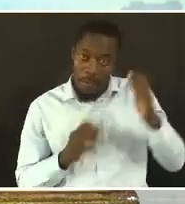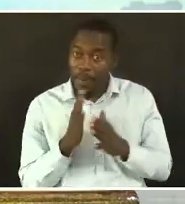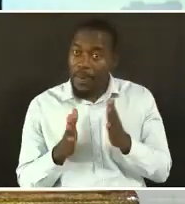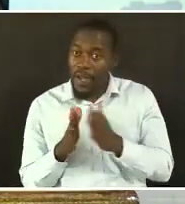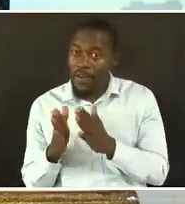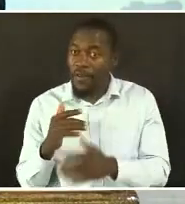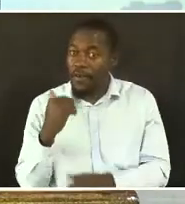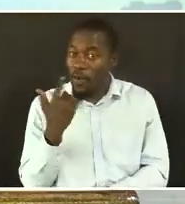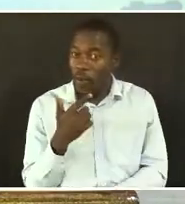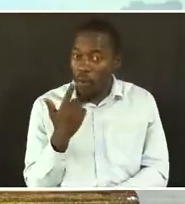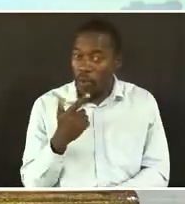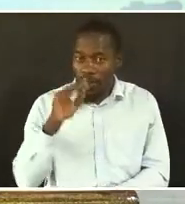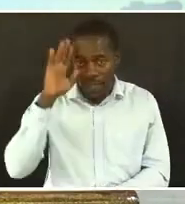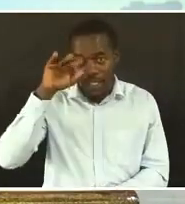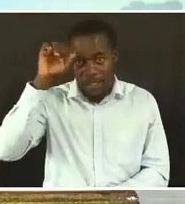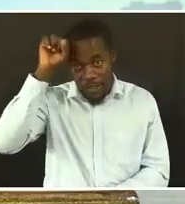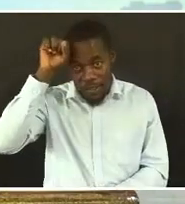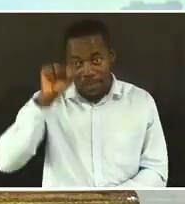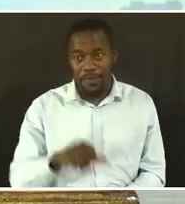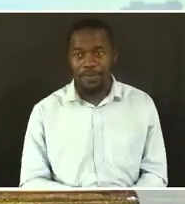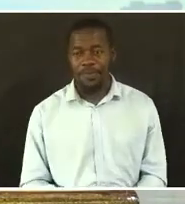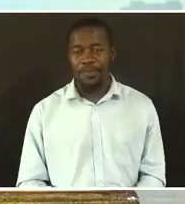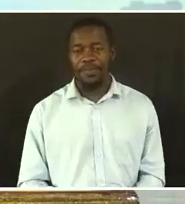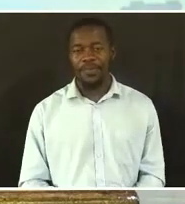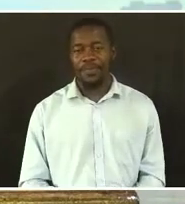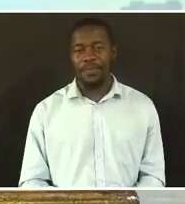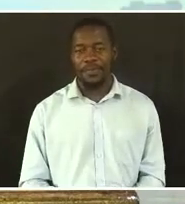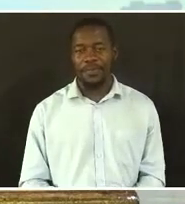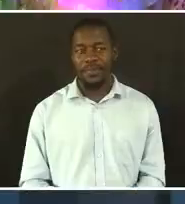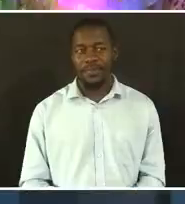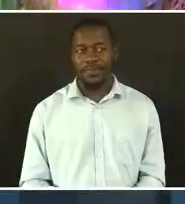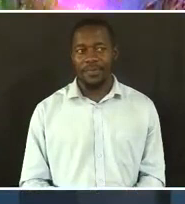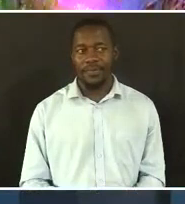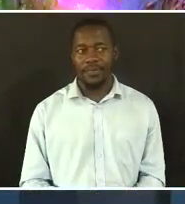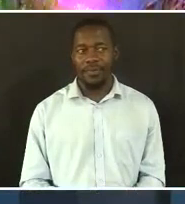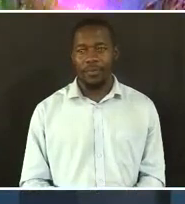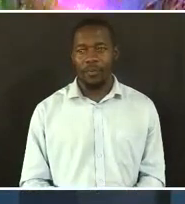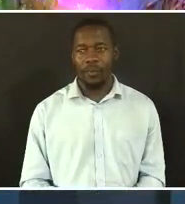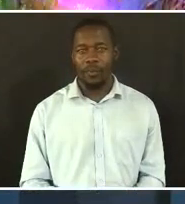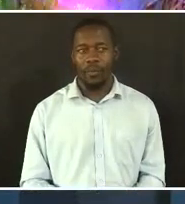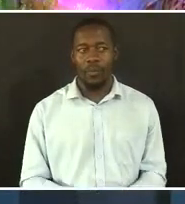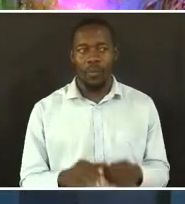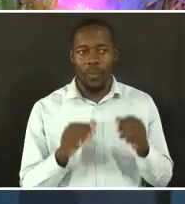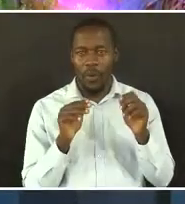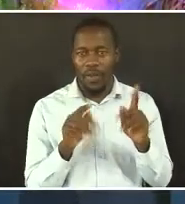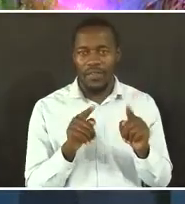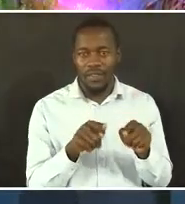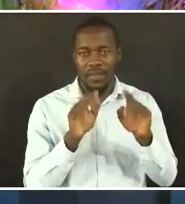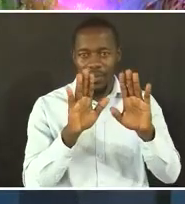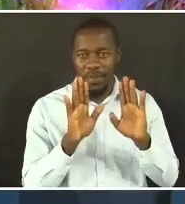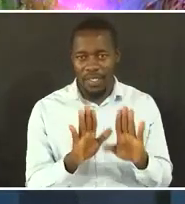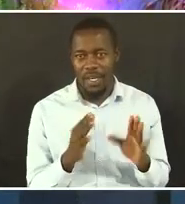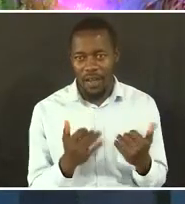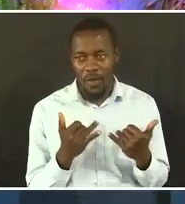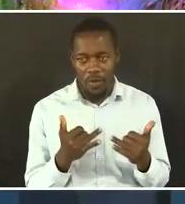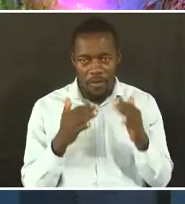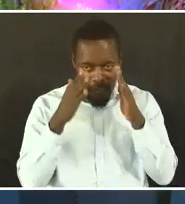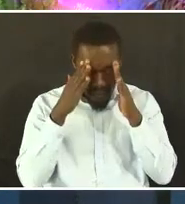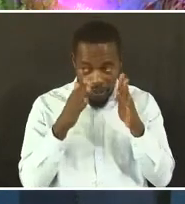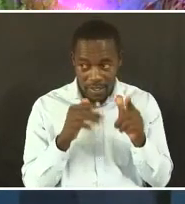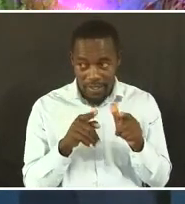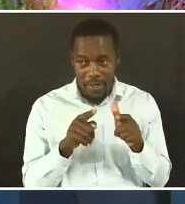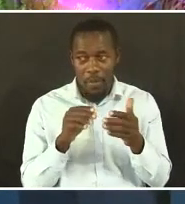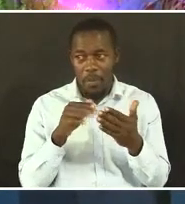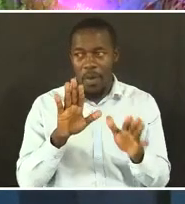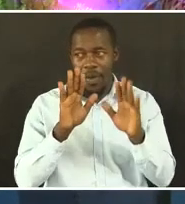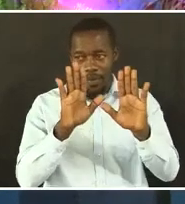world. Now listen. This is the point that I want you to now pay keen attention on, because it's relevant